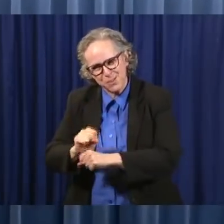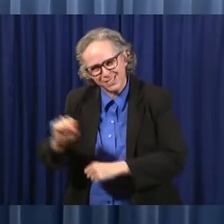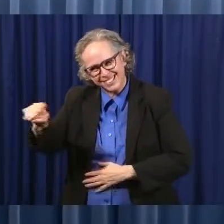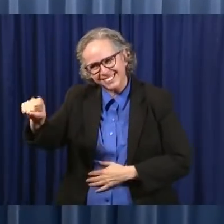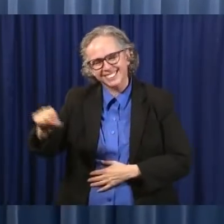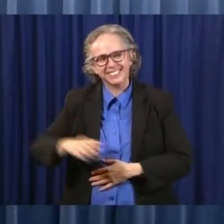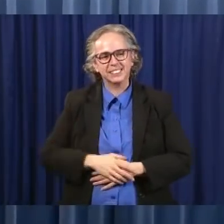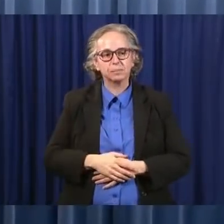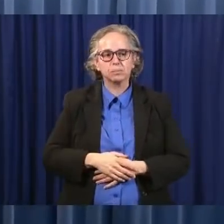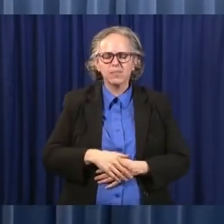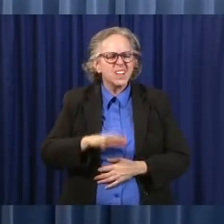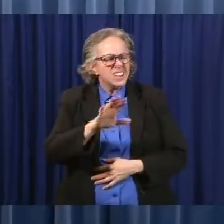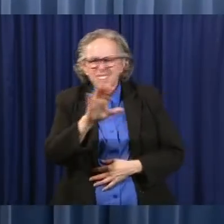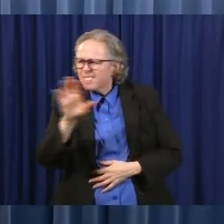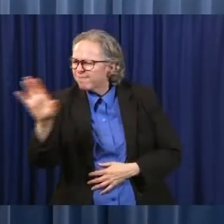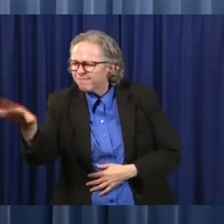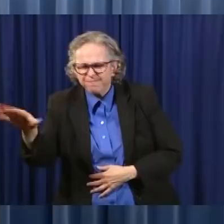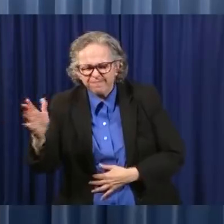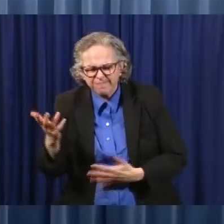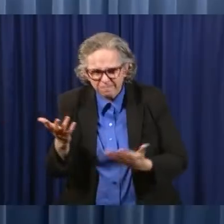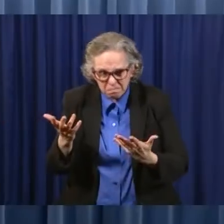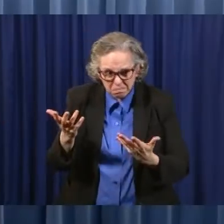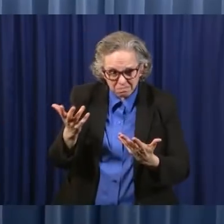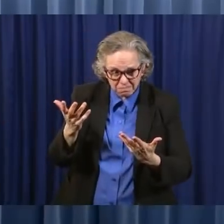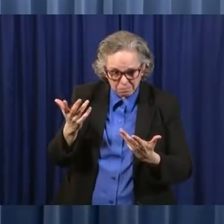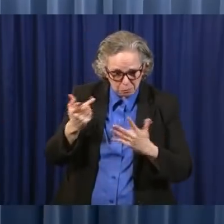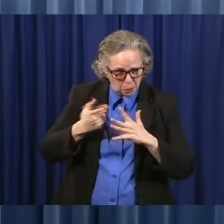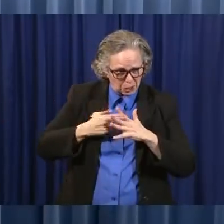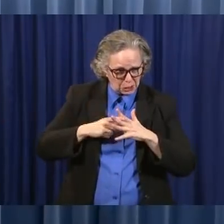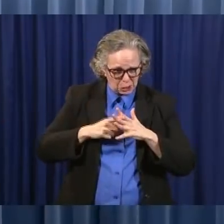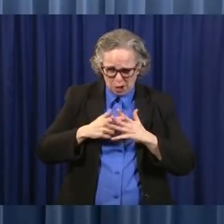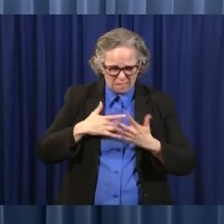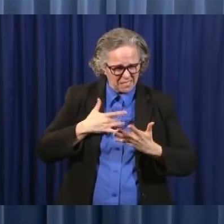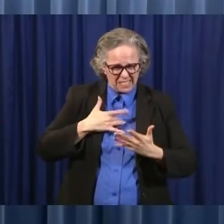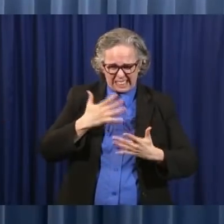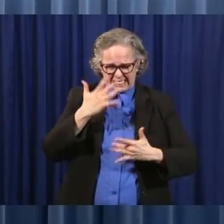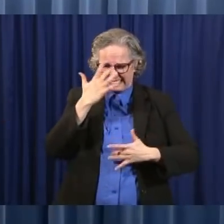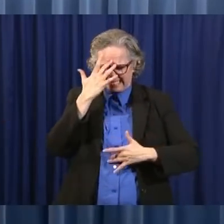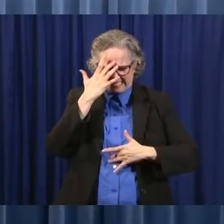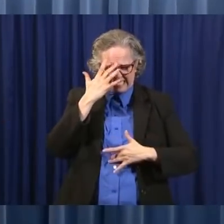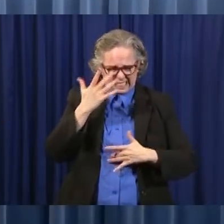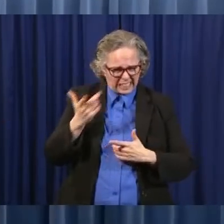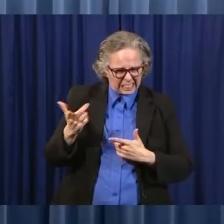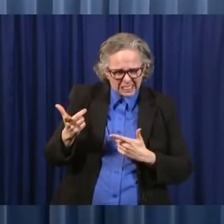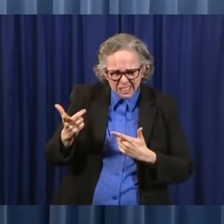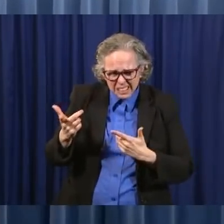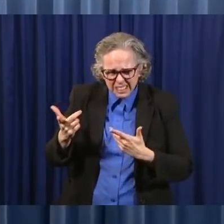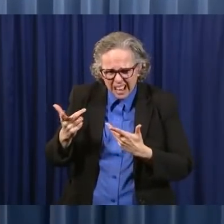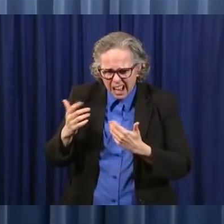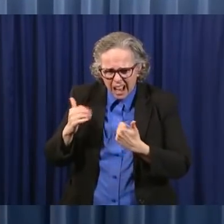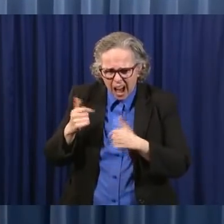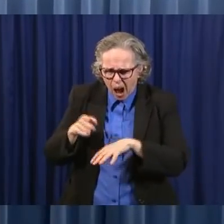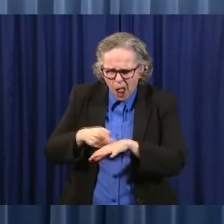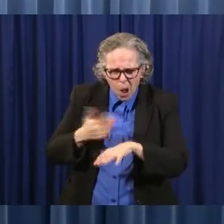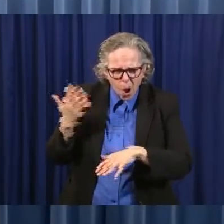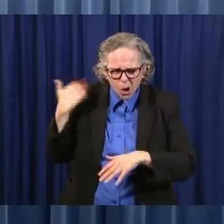So you originally started feeling sick how long ago then?